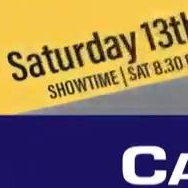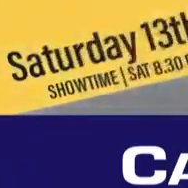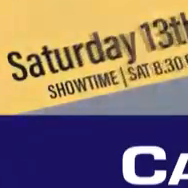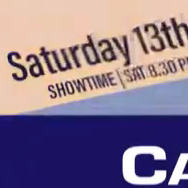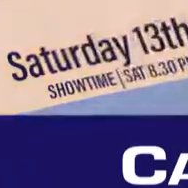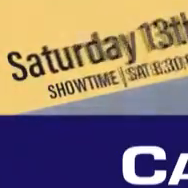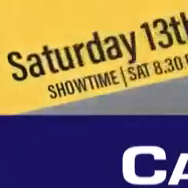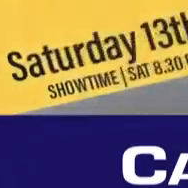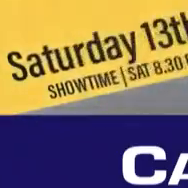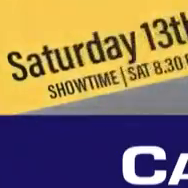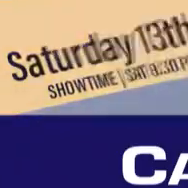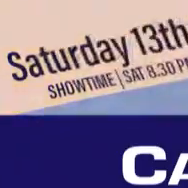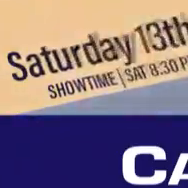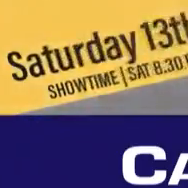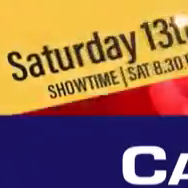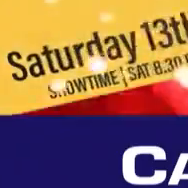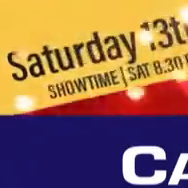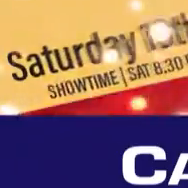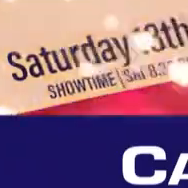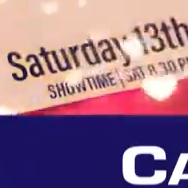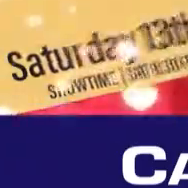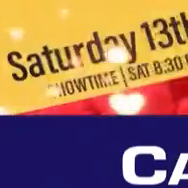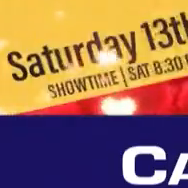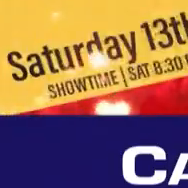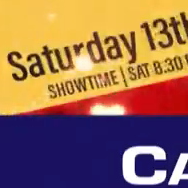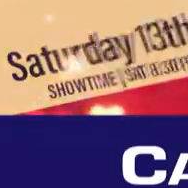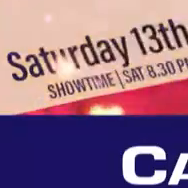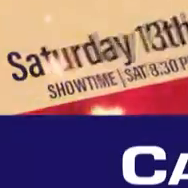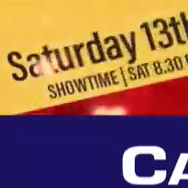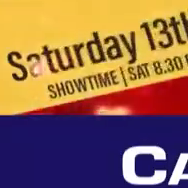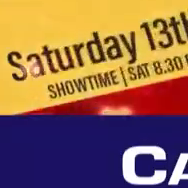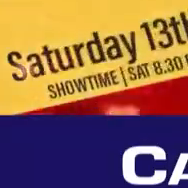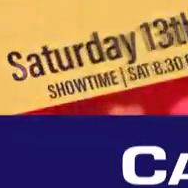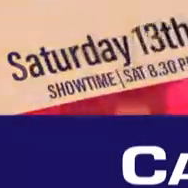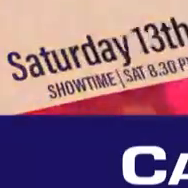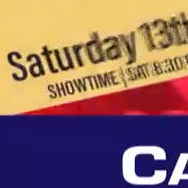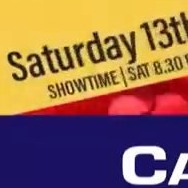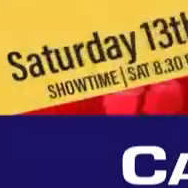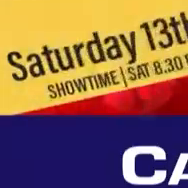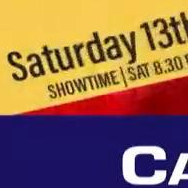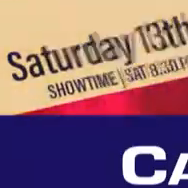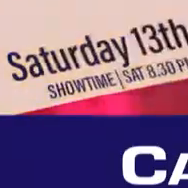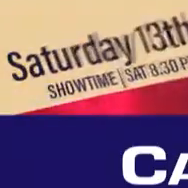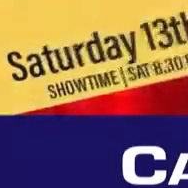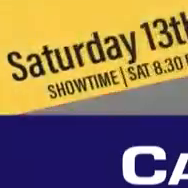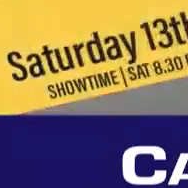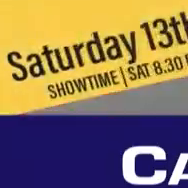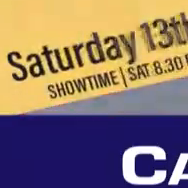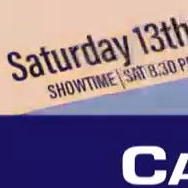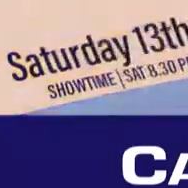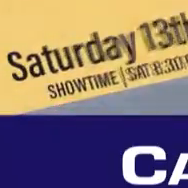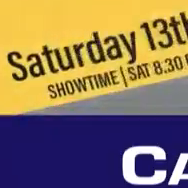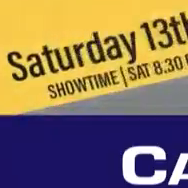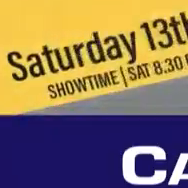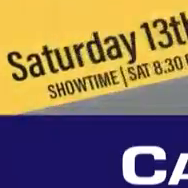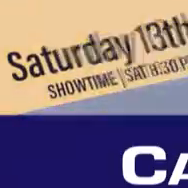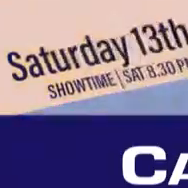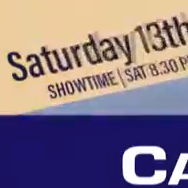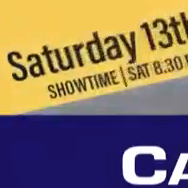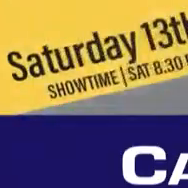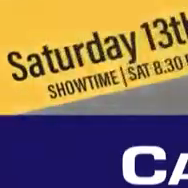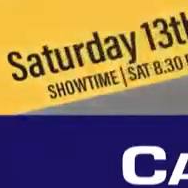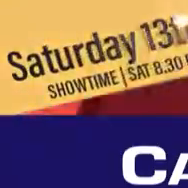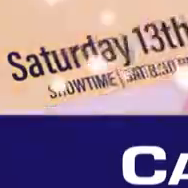at 6:30 p.m. You promised this would be the last time. Yes, yes, I tell you, it's the last time, I swear. You sure about that? It's the hit comedy